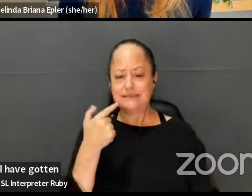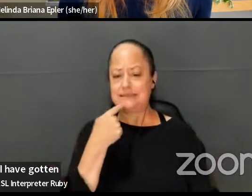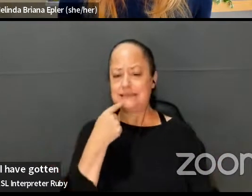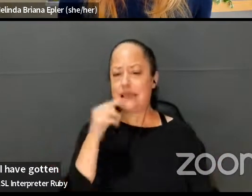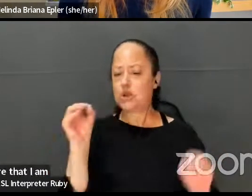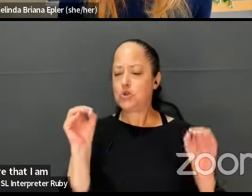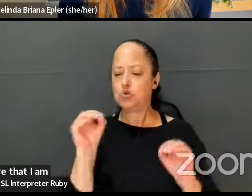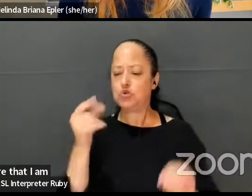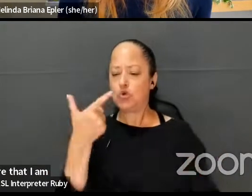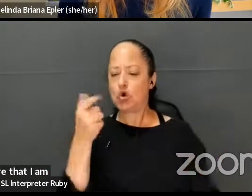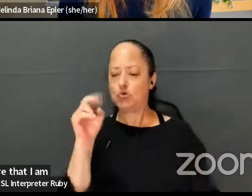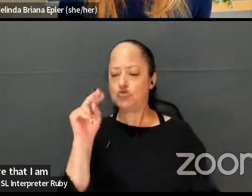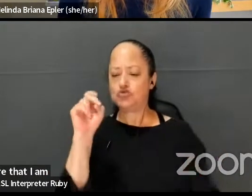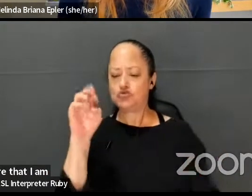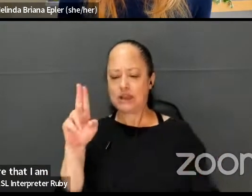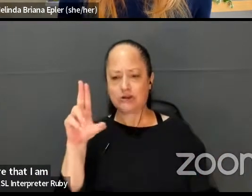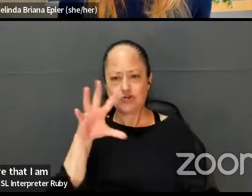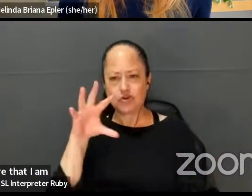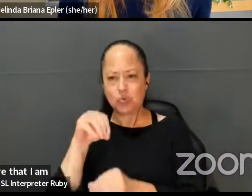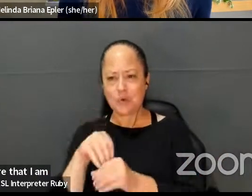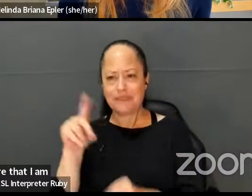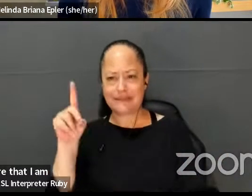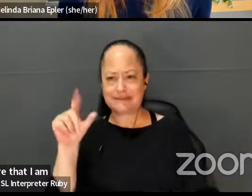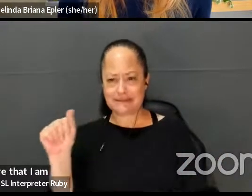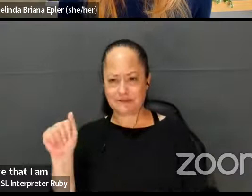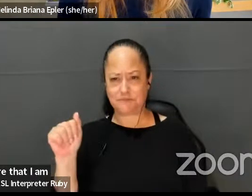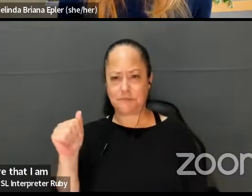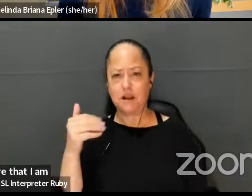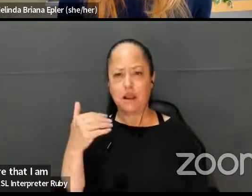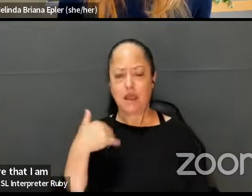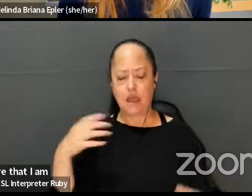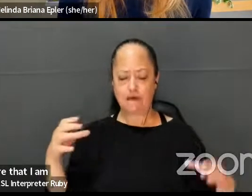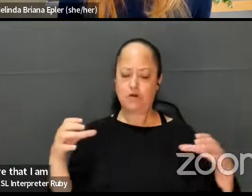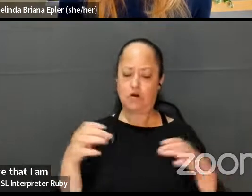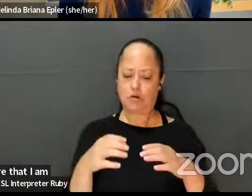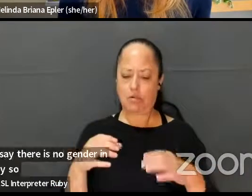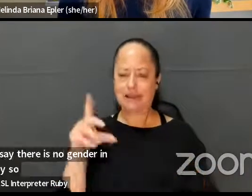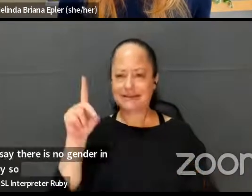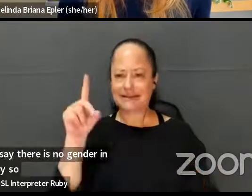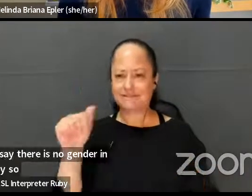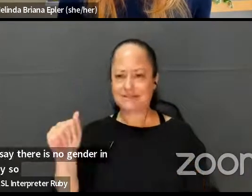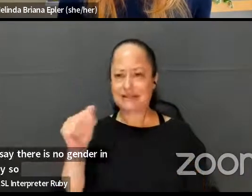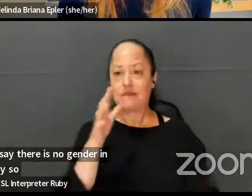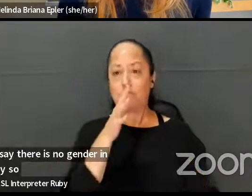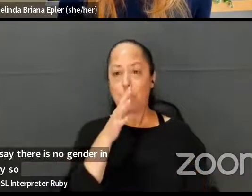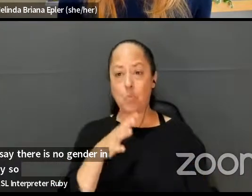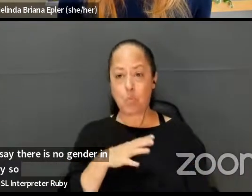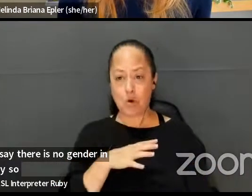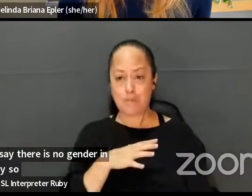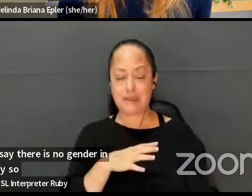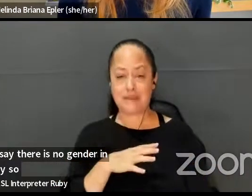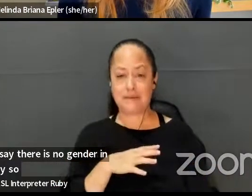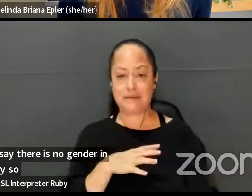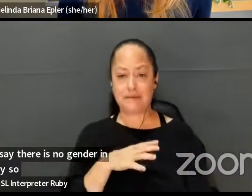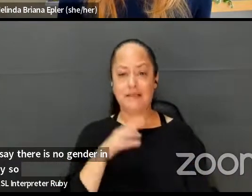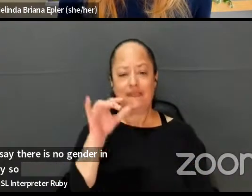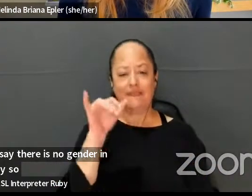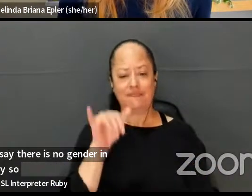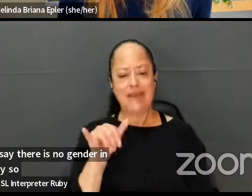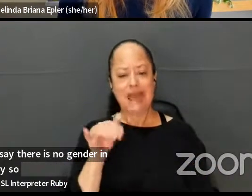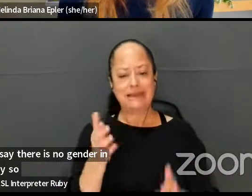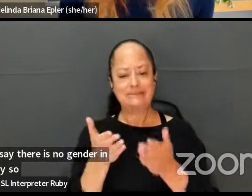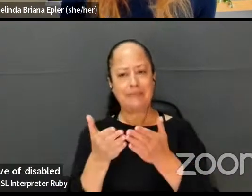in disability. So, to have a collective of disabled women, that is being